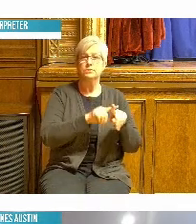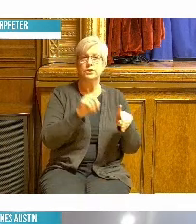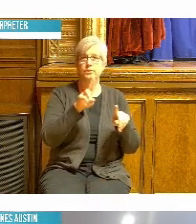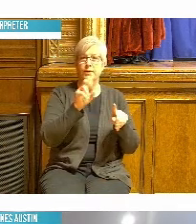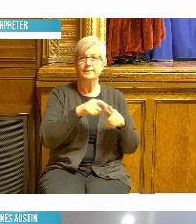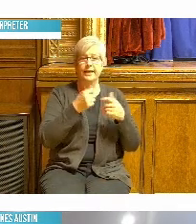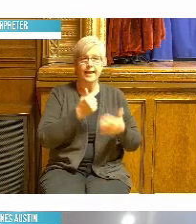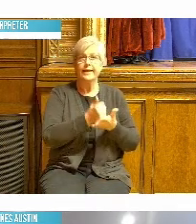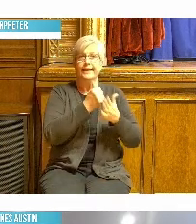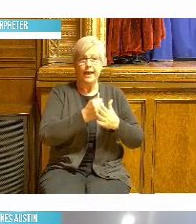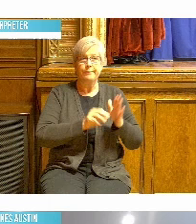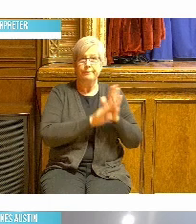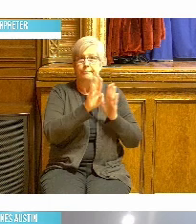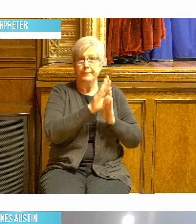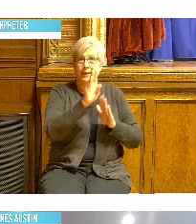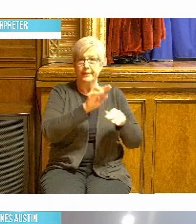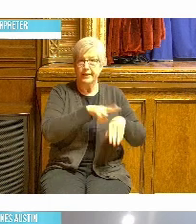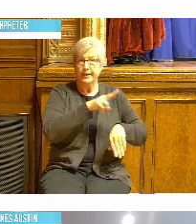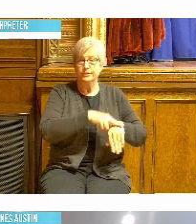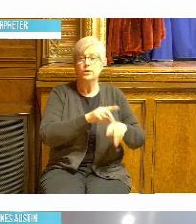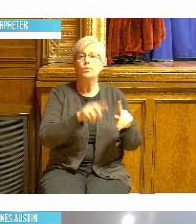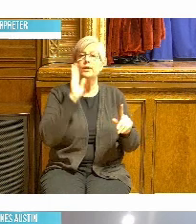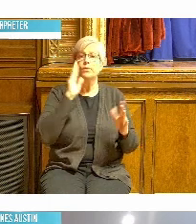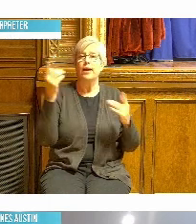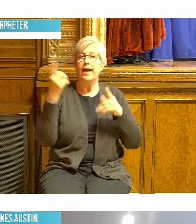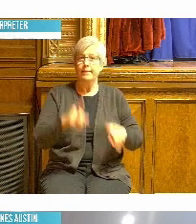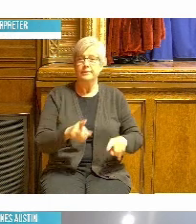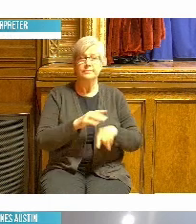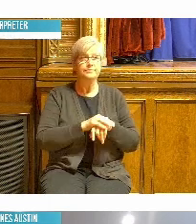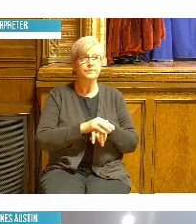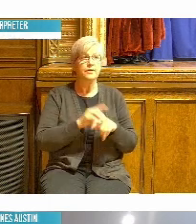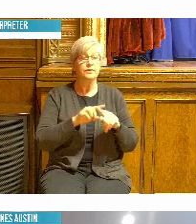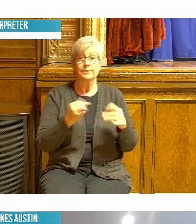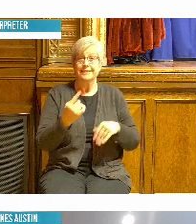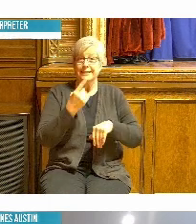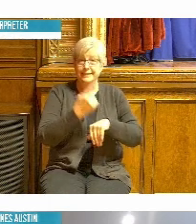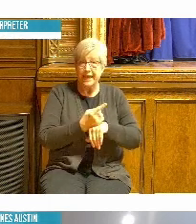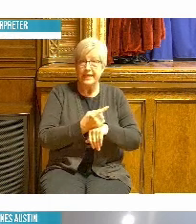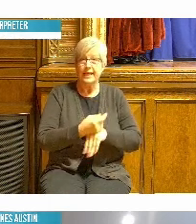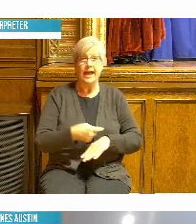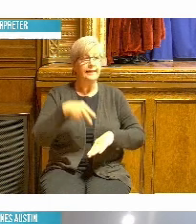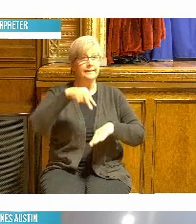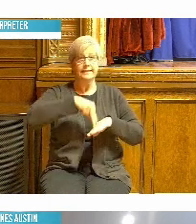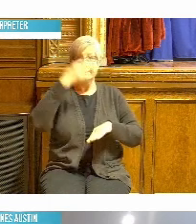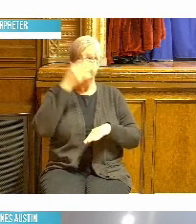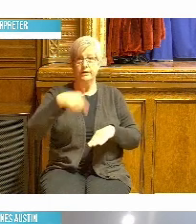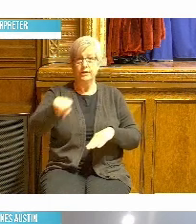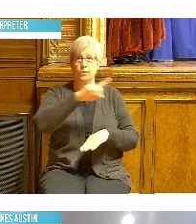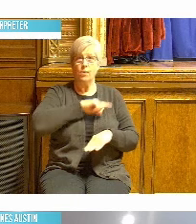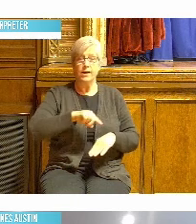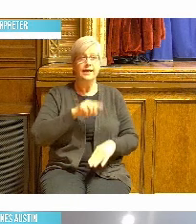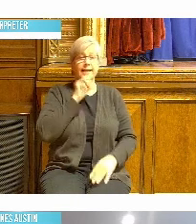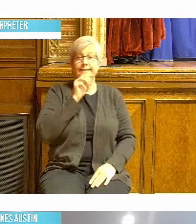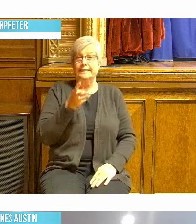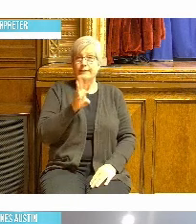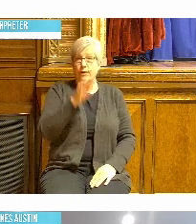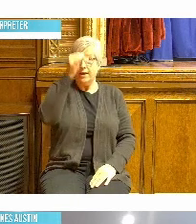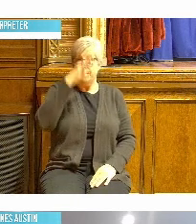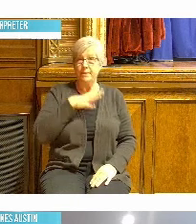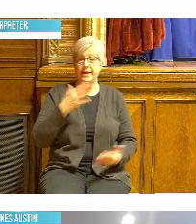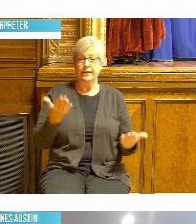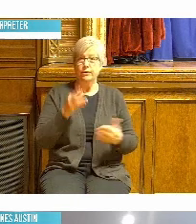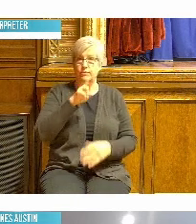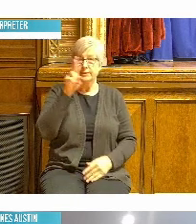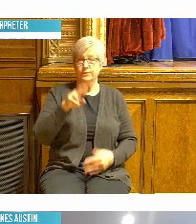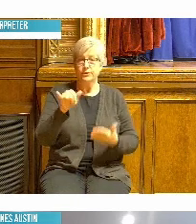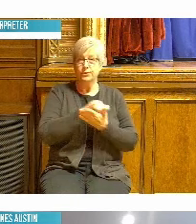and helped build this nation. We know what happened. So today I stand before you, a 64-year-old man here in Rochester,